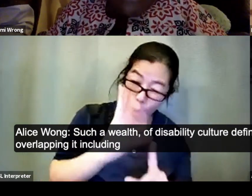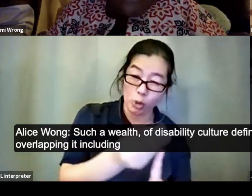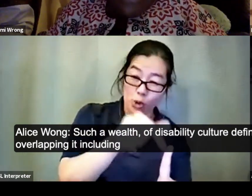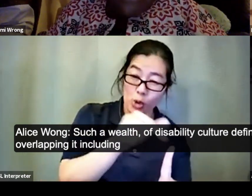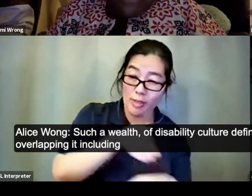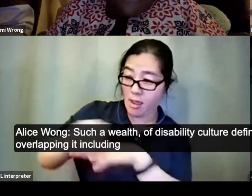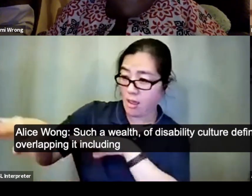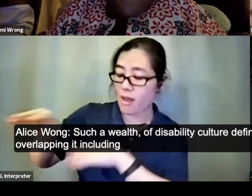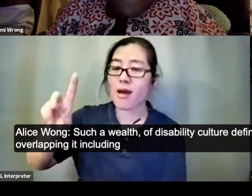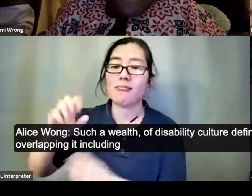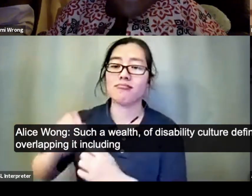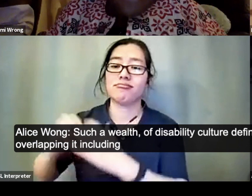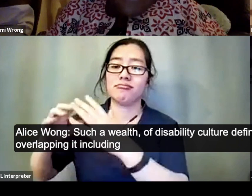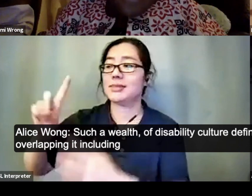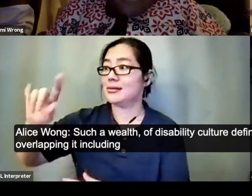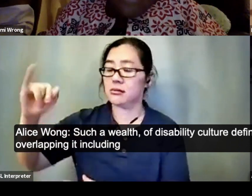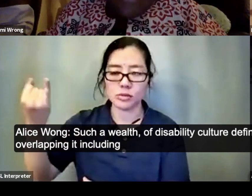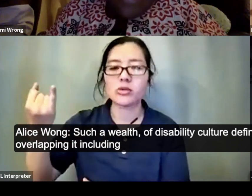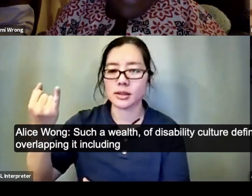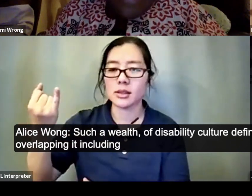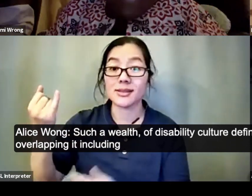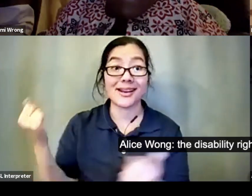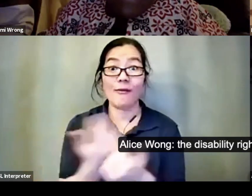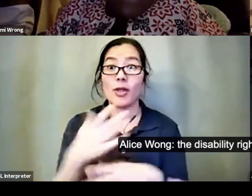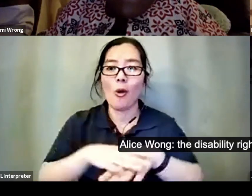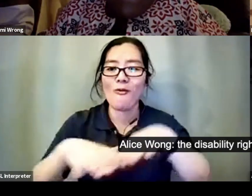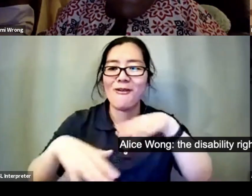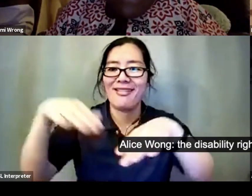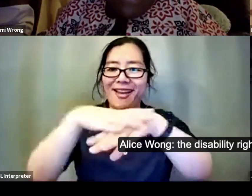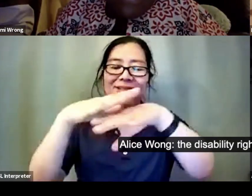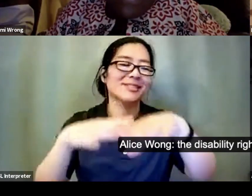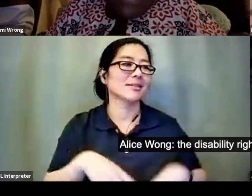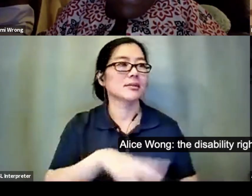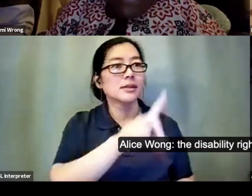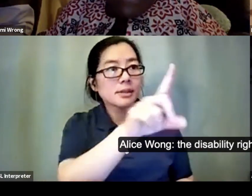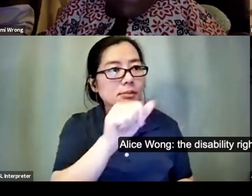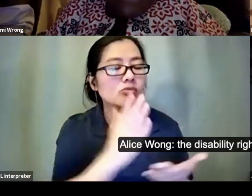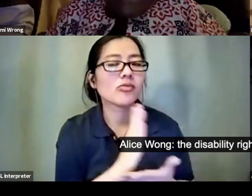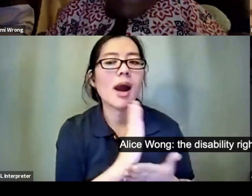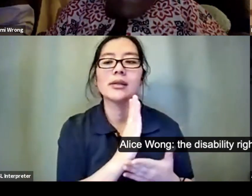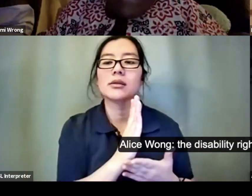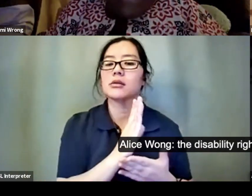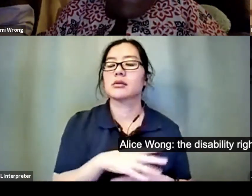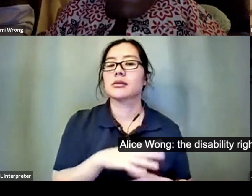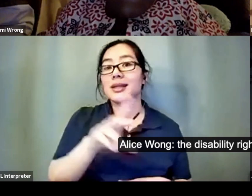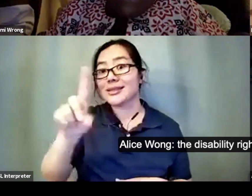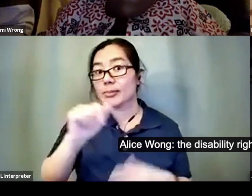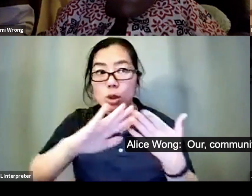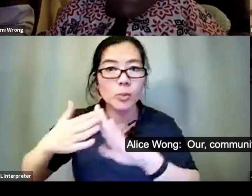the things that are overlapping it, including the disability rights. I mean, the community is a community